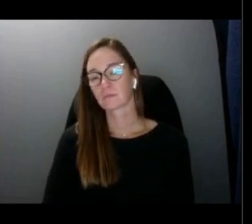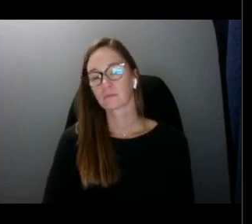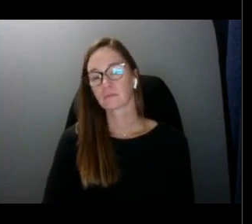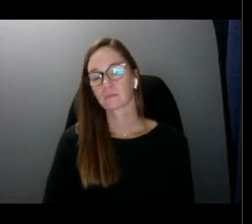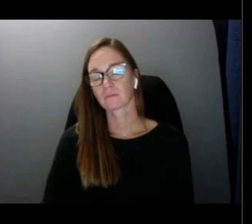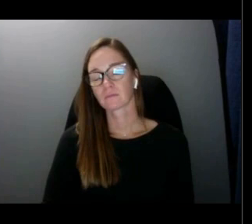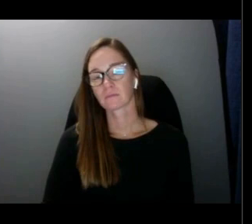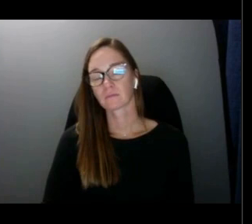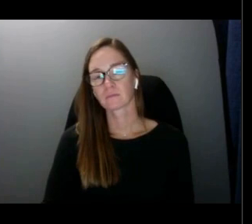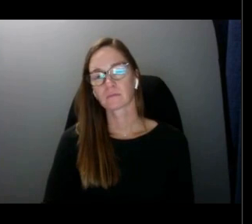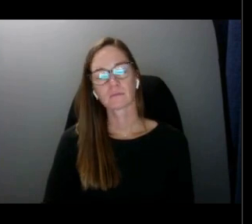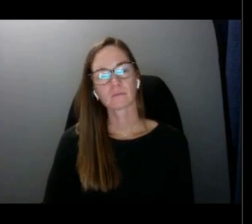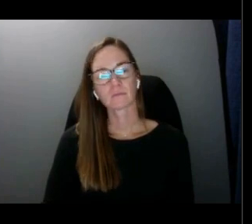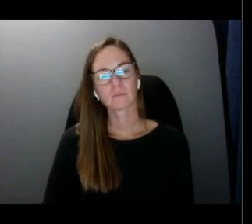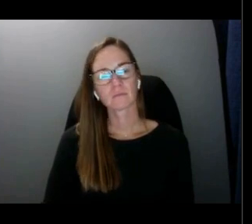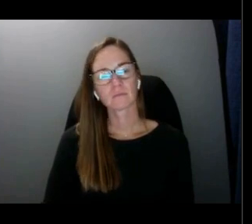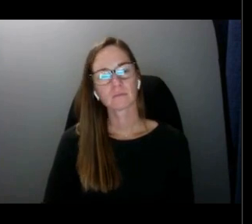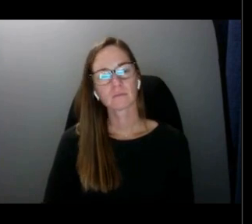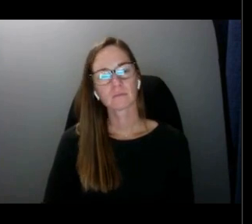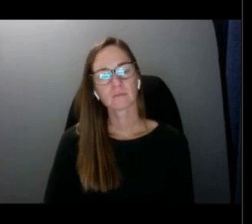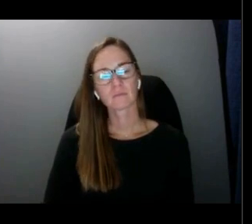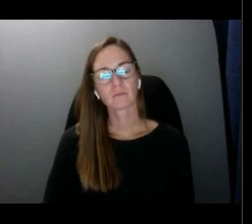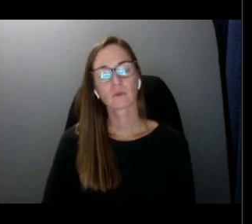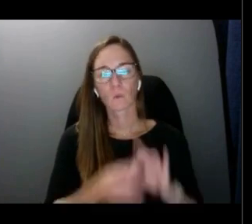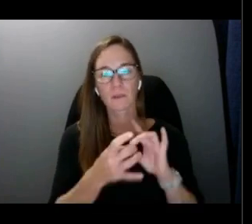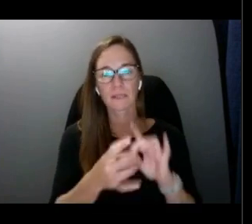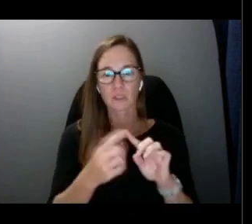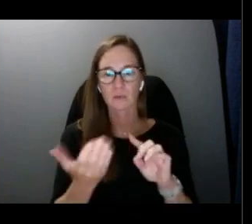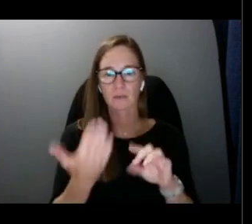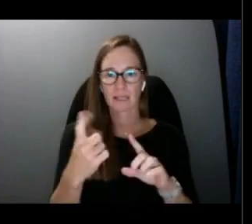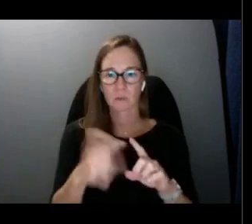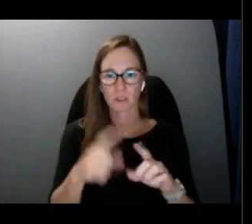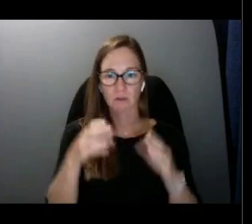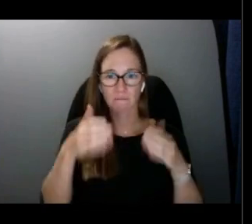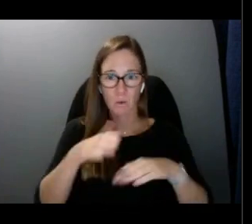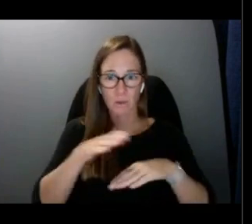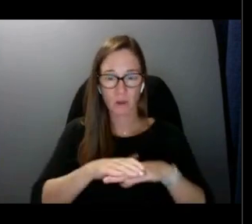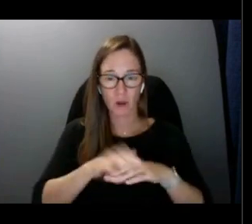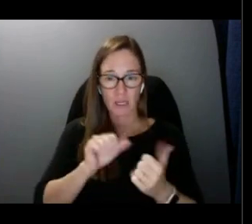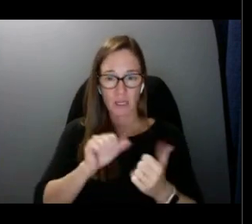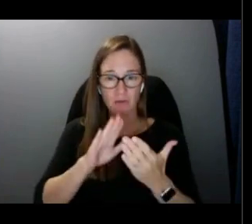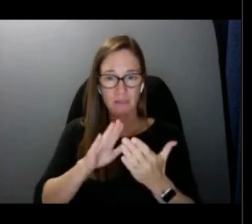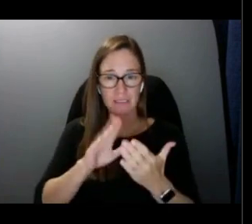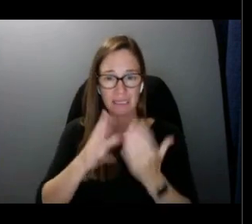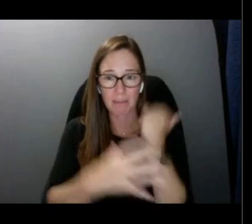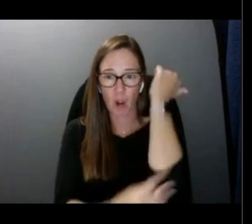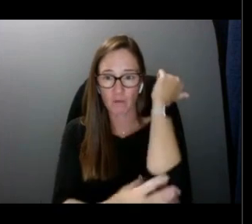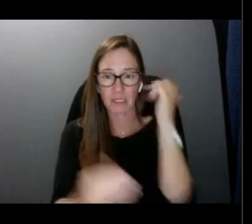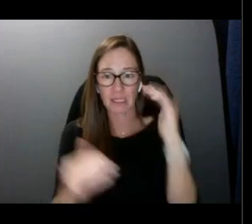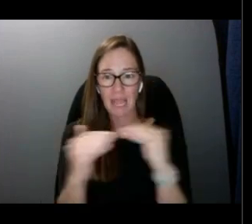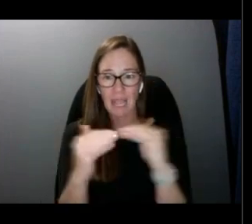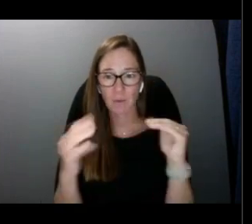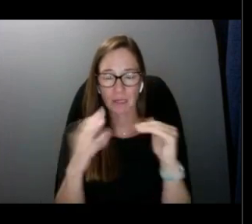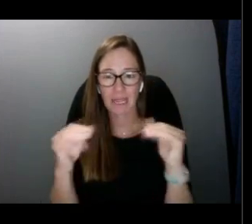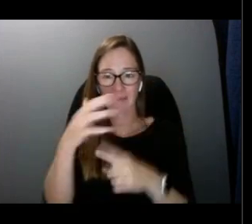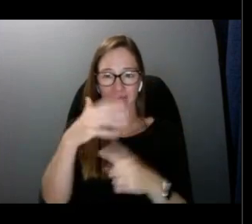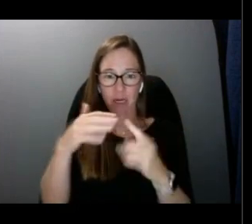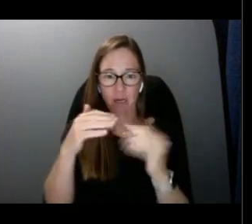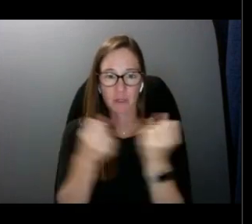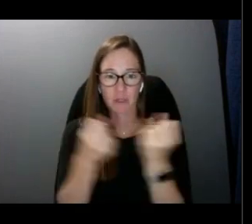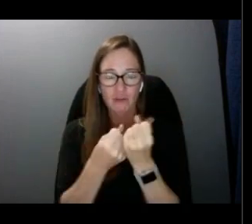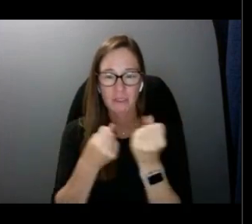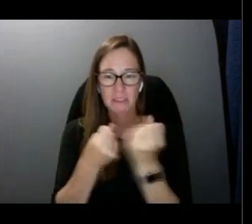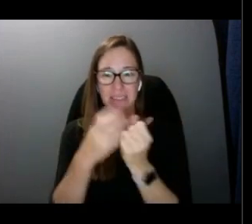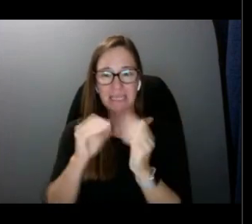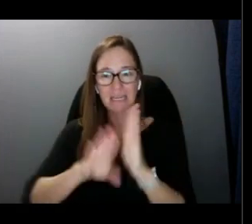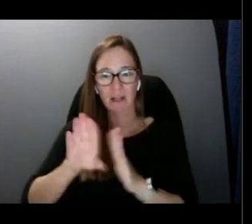Very related to the last question, but is there a focus here also on addressing poverty, equity, and environmental justice in